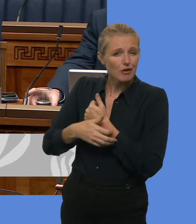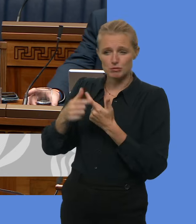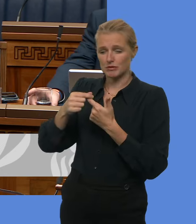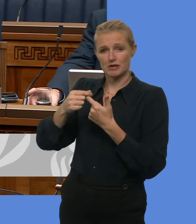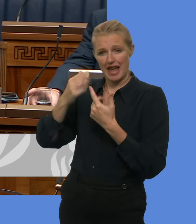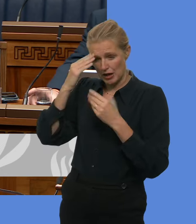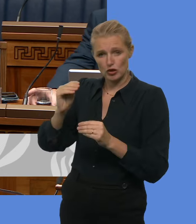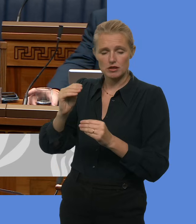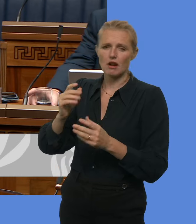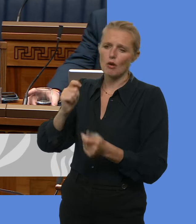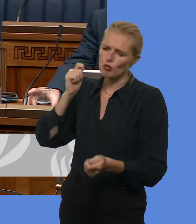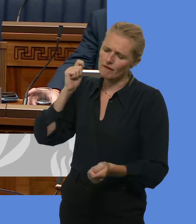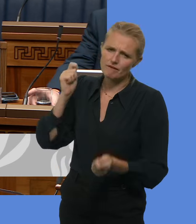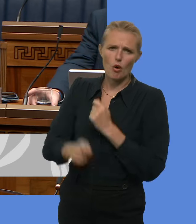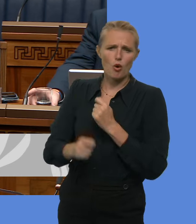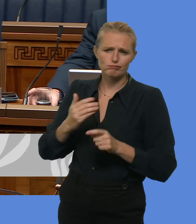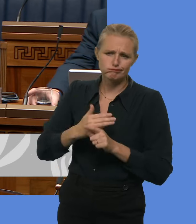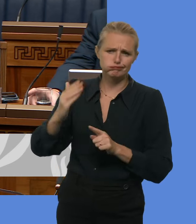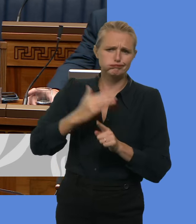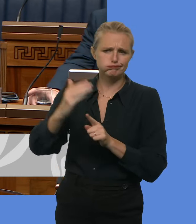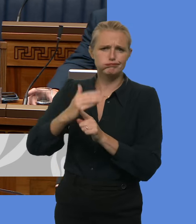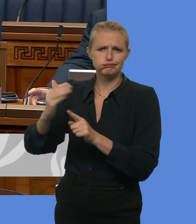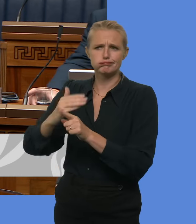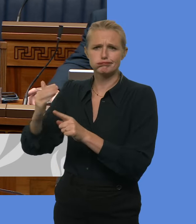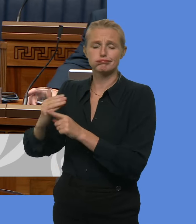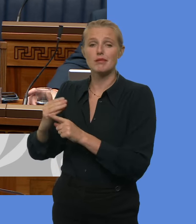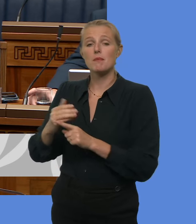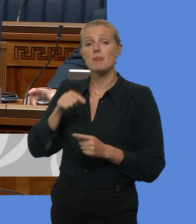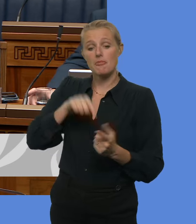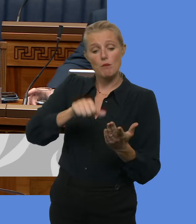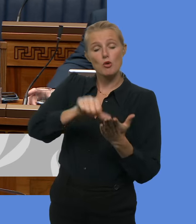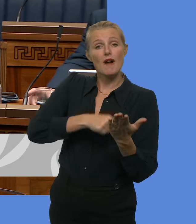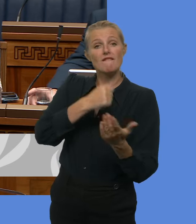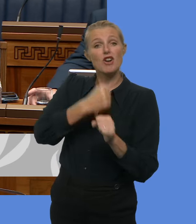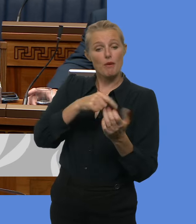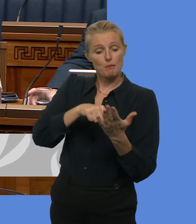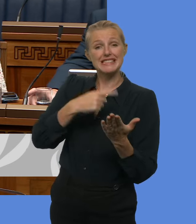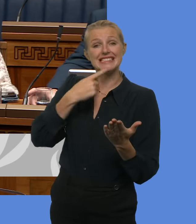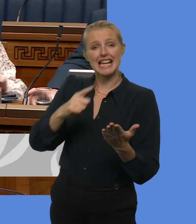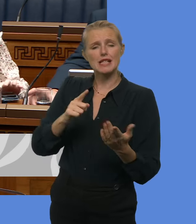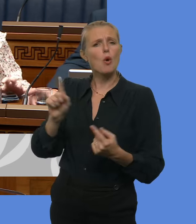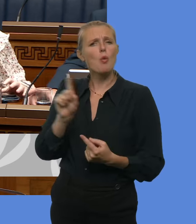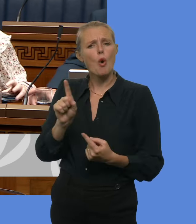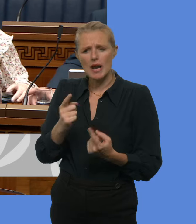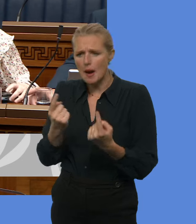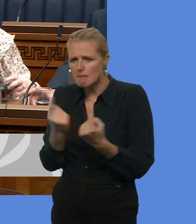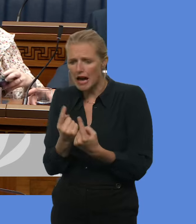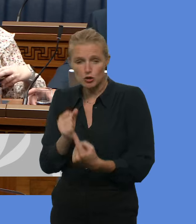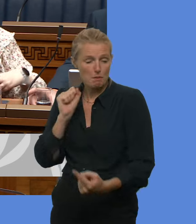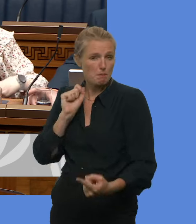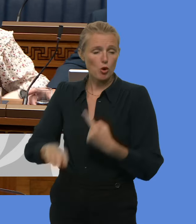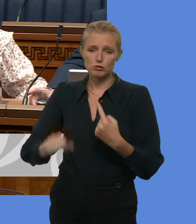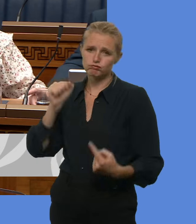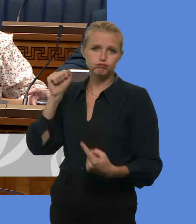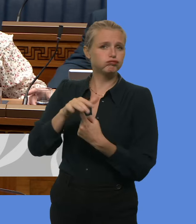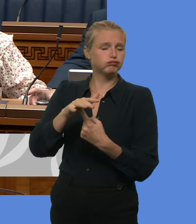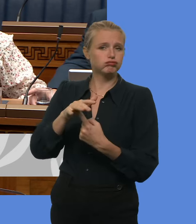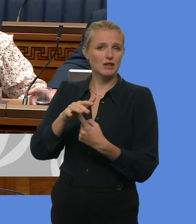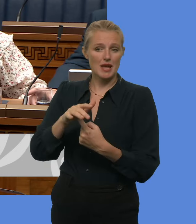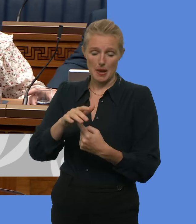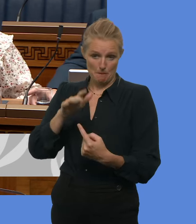for government is called What Matters Most, and this is very much about the Northern Ireland Executive and this Assembly delivering for people on